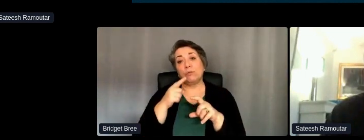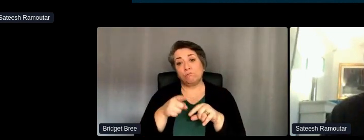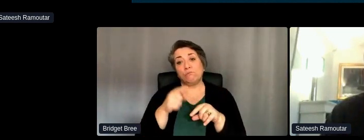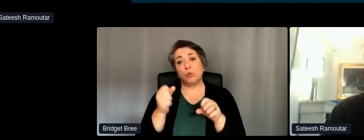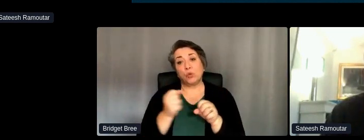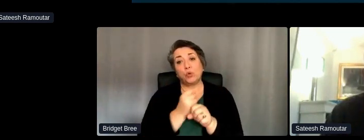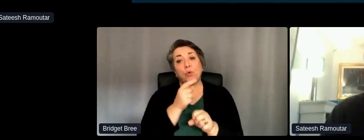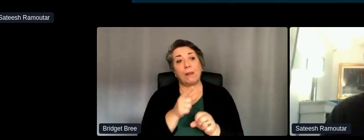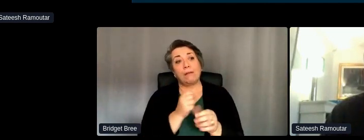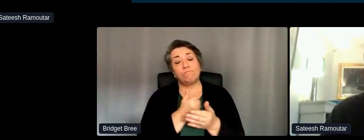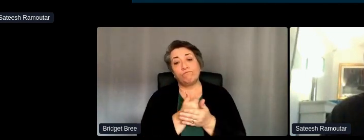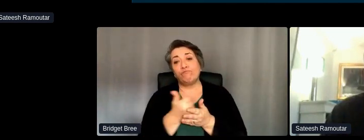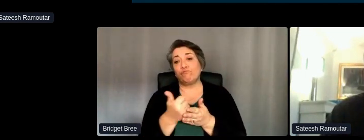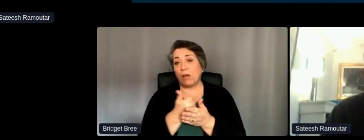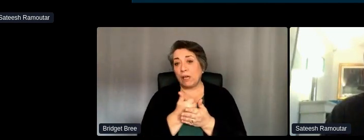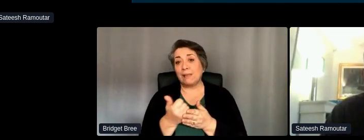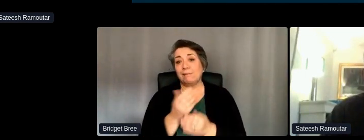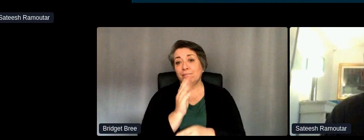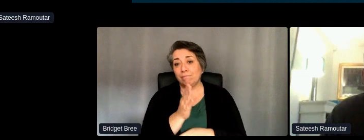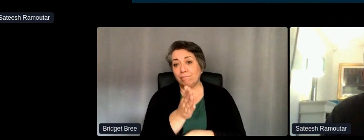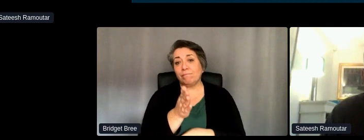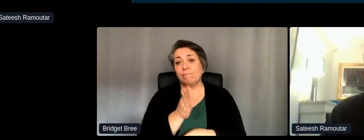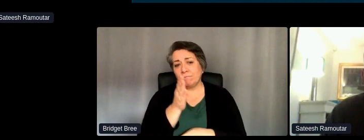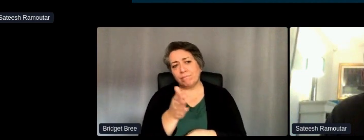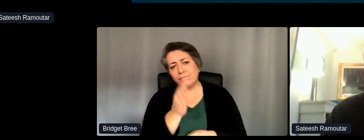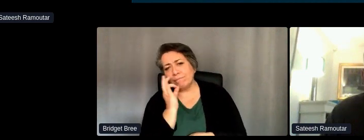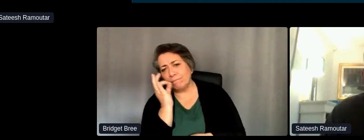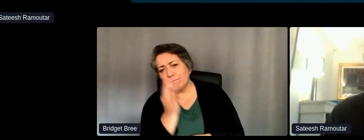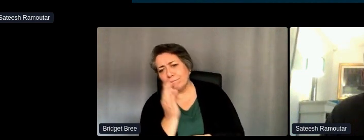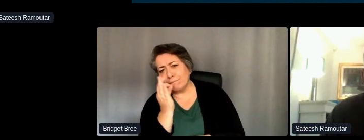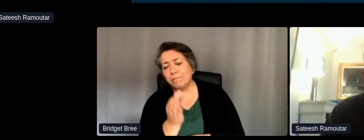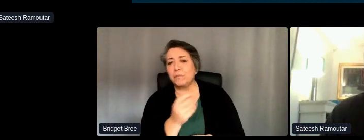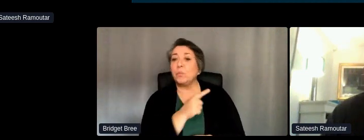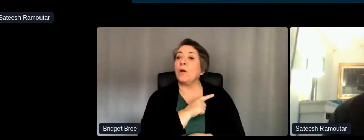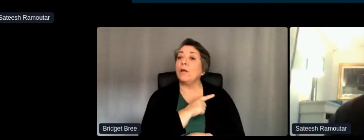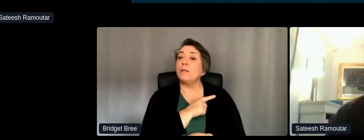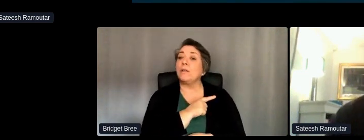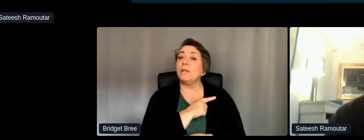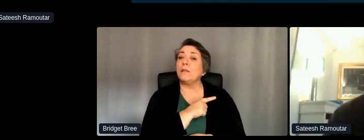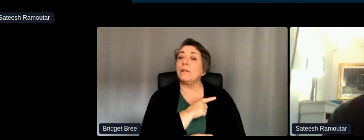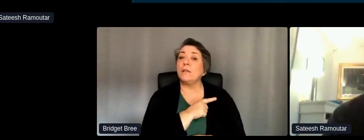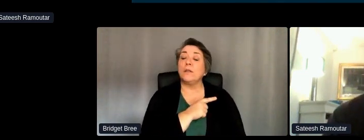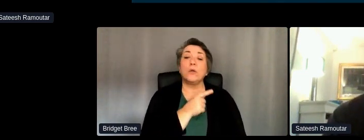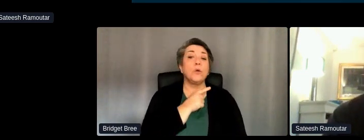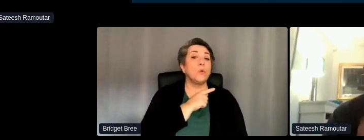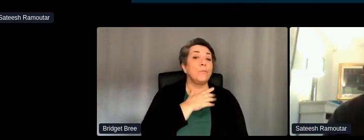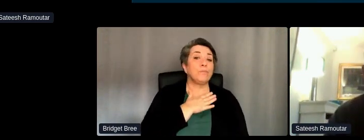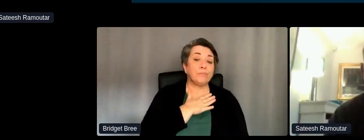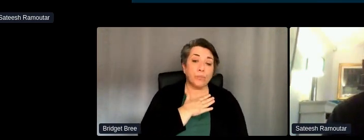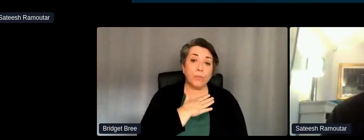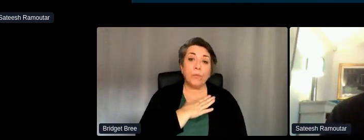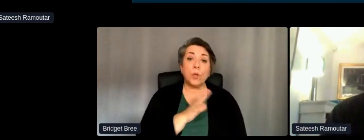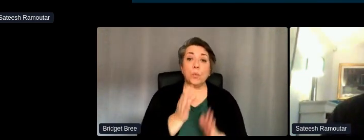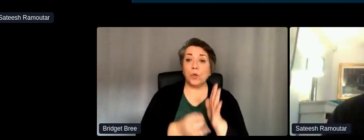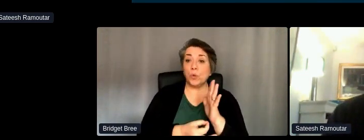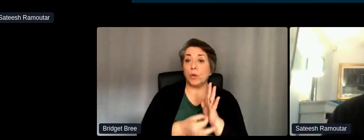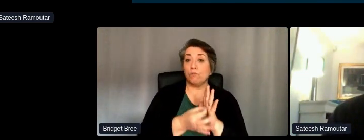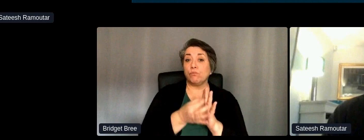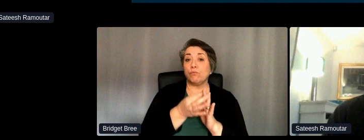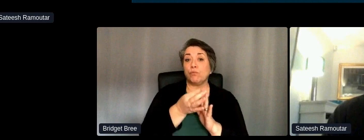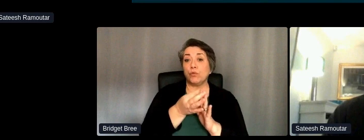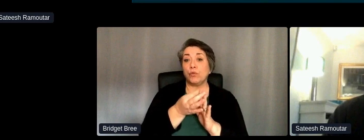Two reasons for doing that. One is that we want to improve the core work that we have already